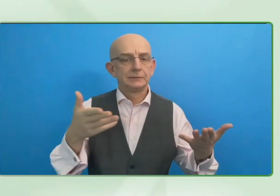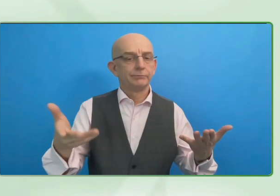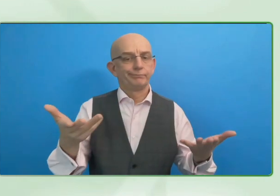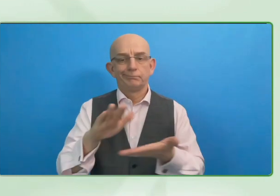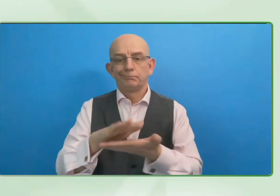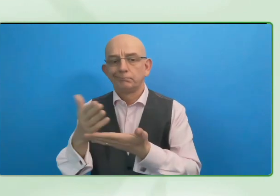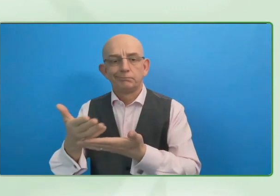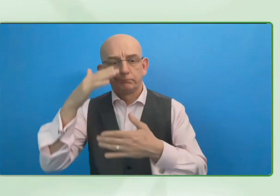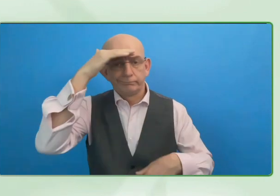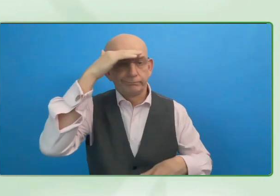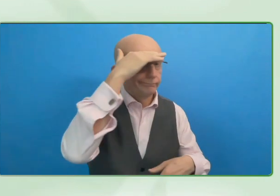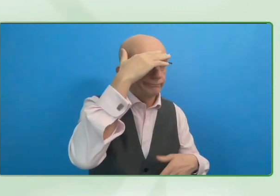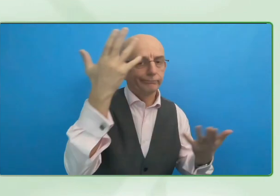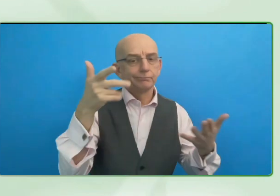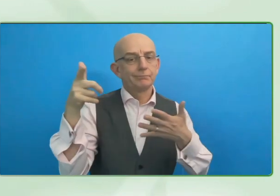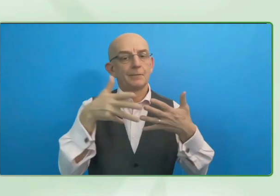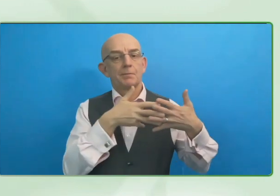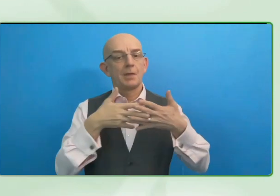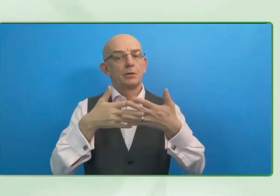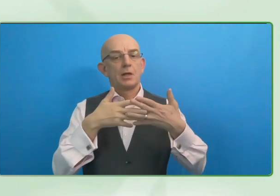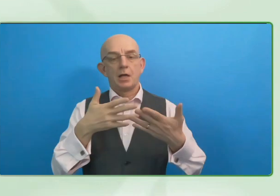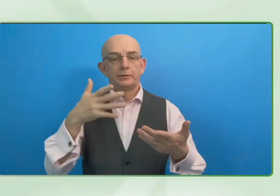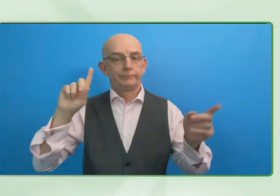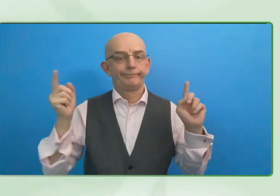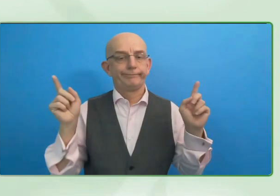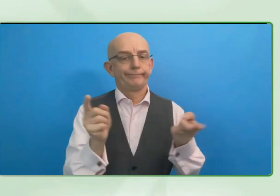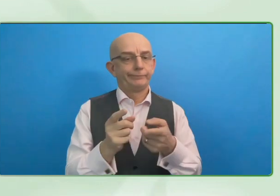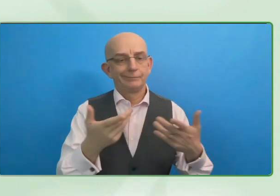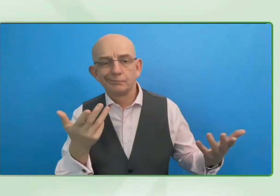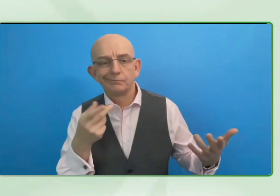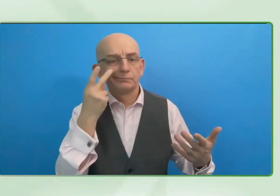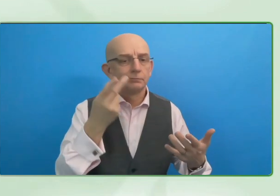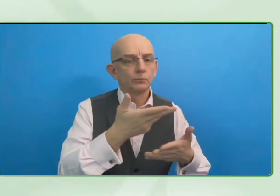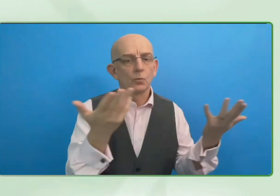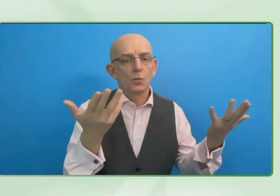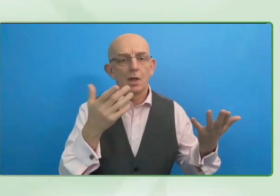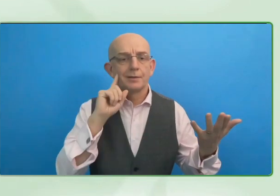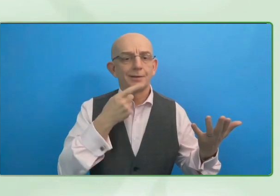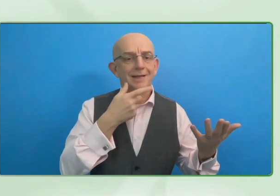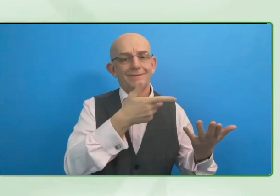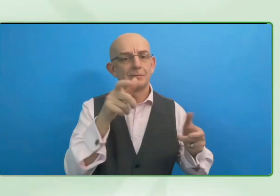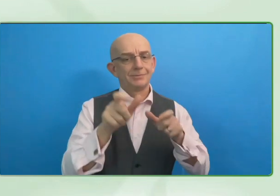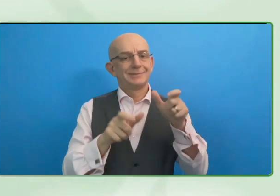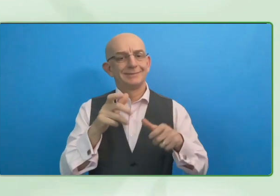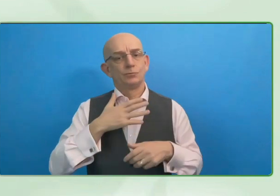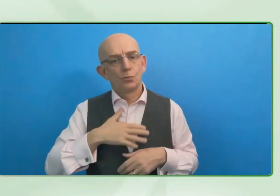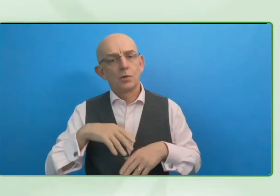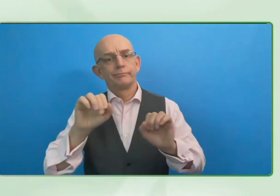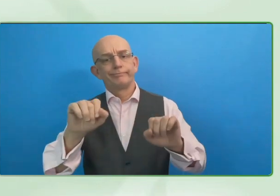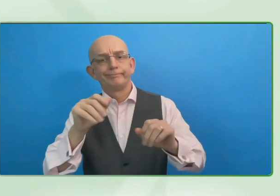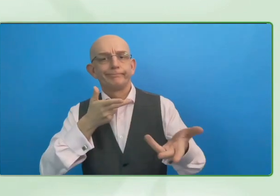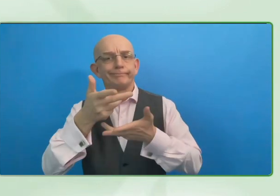see how this could really benefit our deaf community, because access to interpreting is really